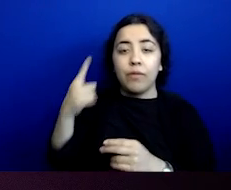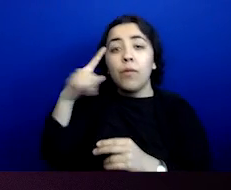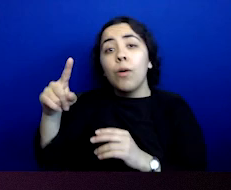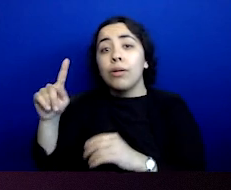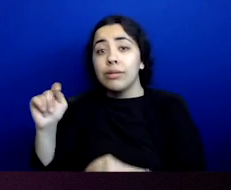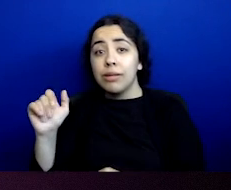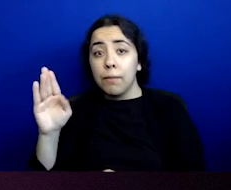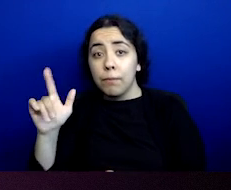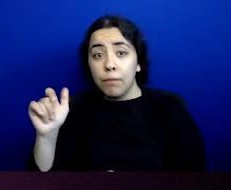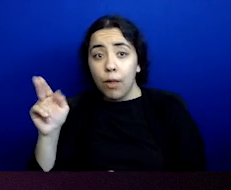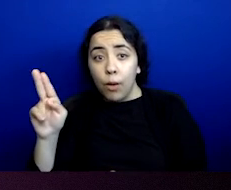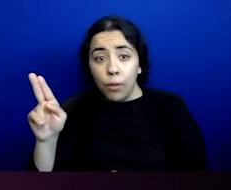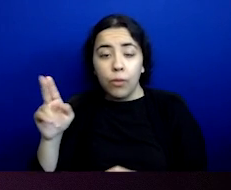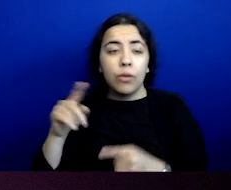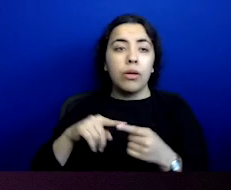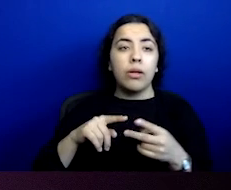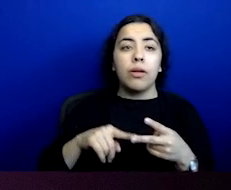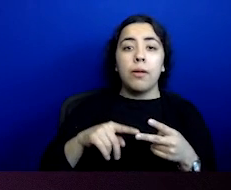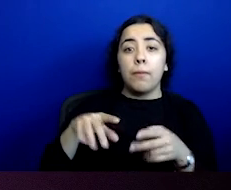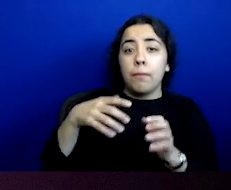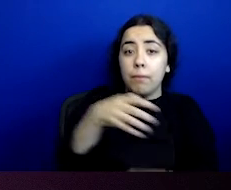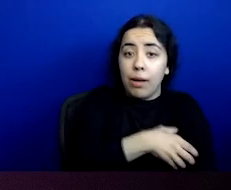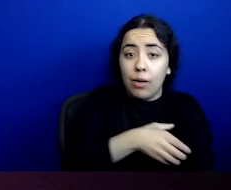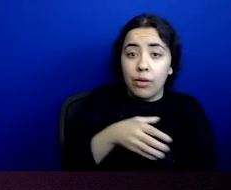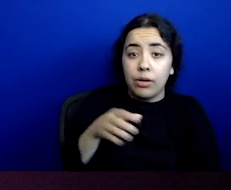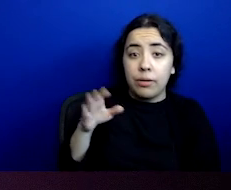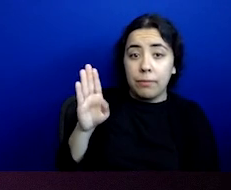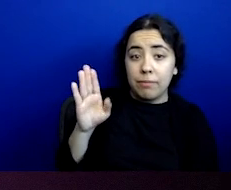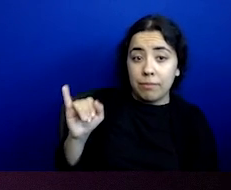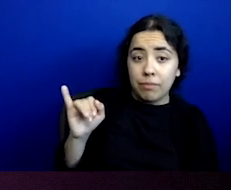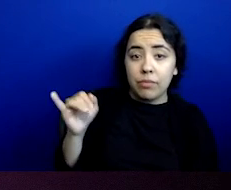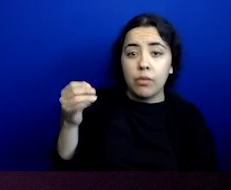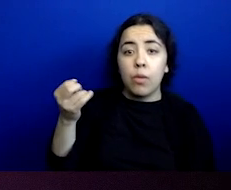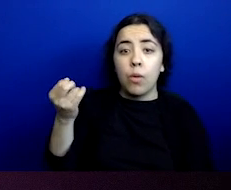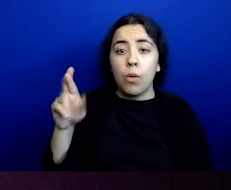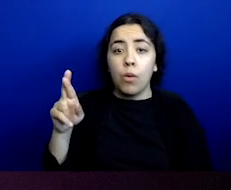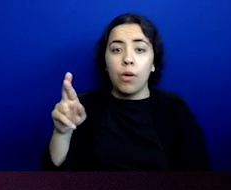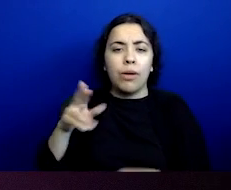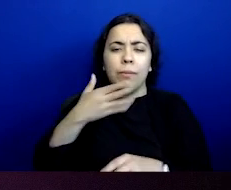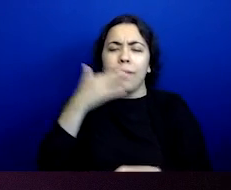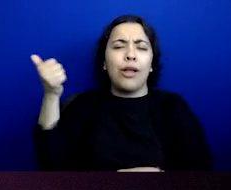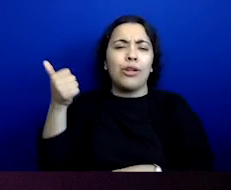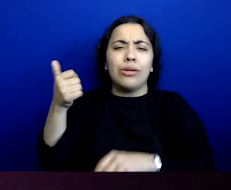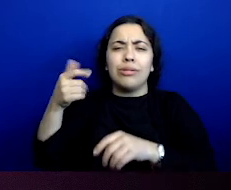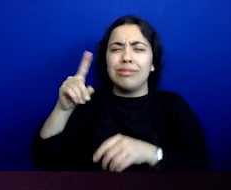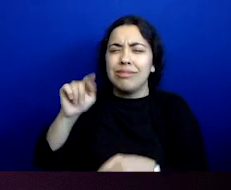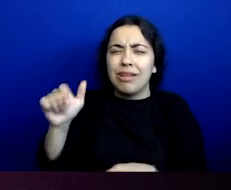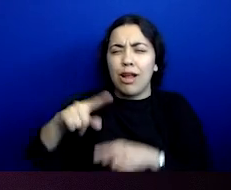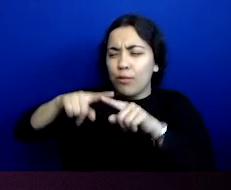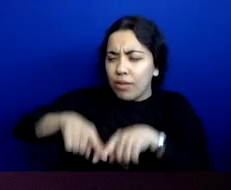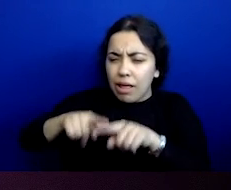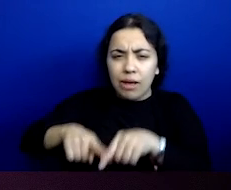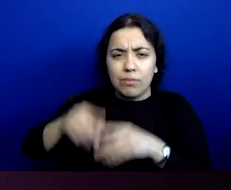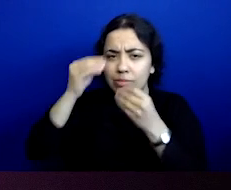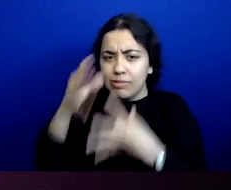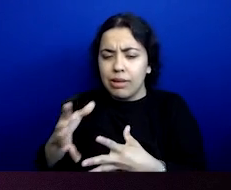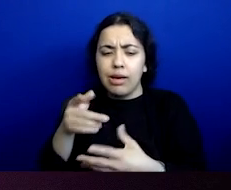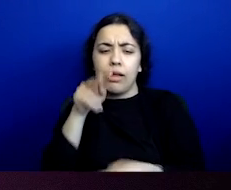seen them use this for things like Power BI. And all of this just supports them with better data and reliable data that they know they can trust and have a reference